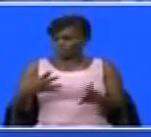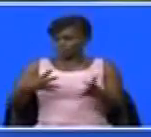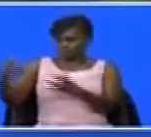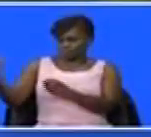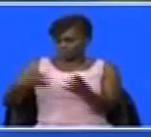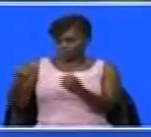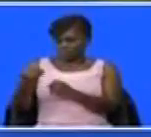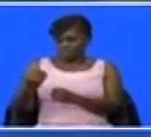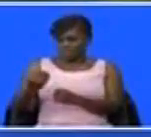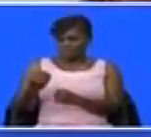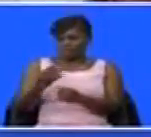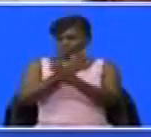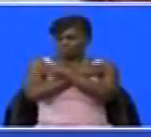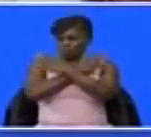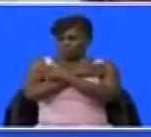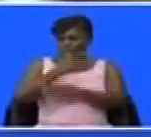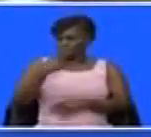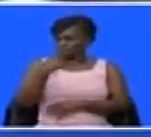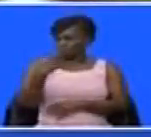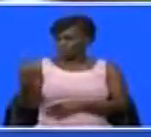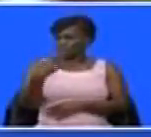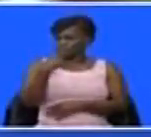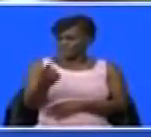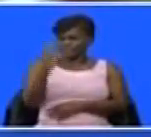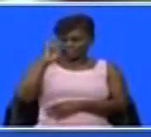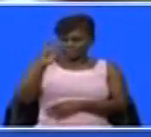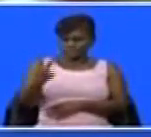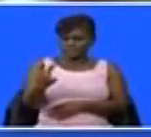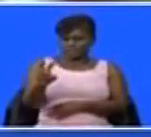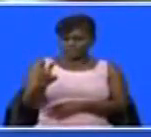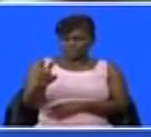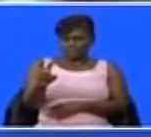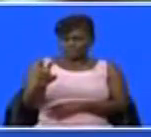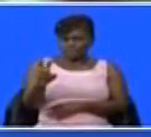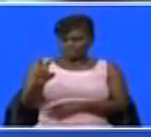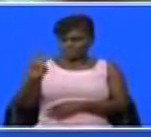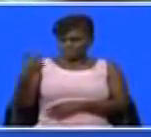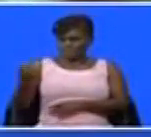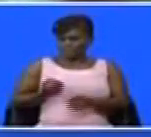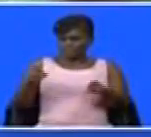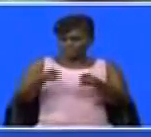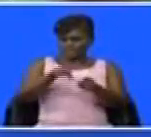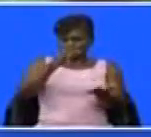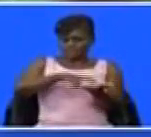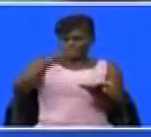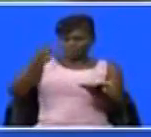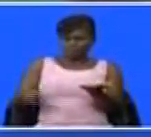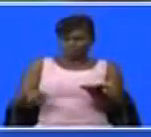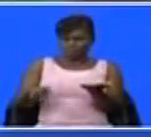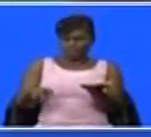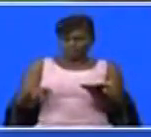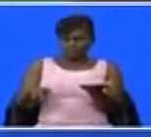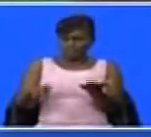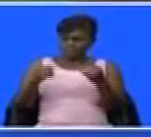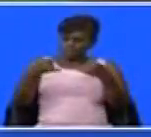safety. One of our colleagues alisema, sasa alipoona huyo wa second floor, sasa my sister, anaruka. Akajaribu